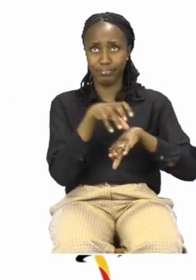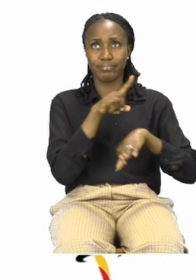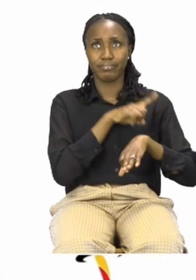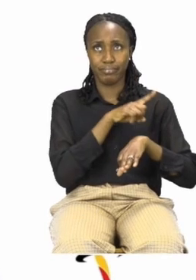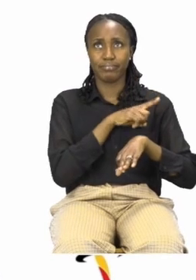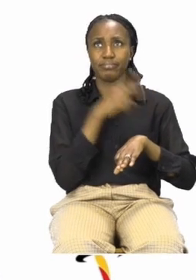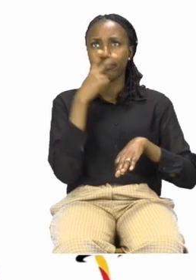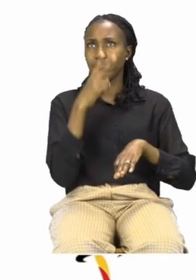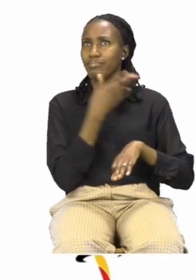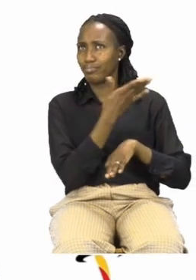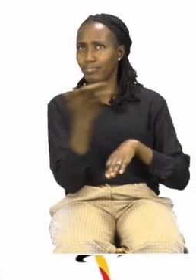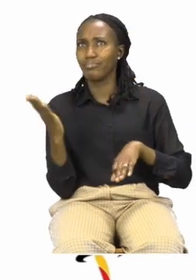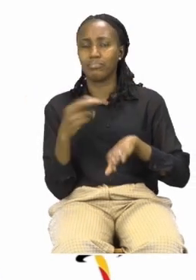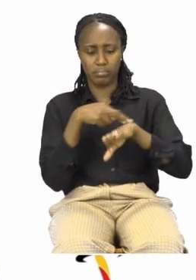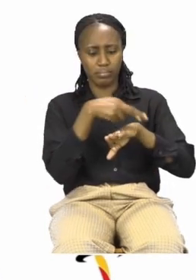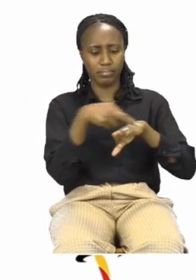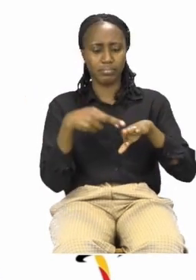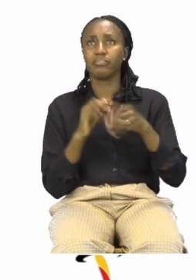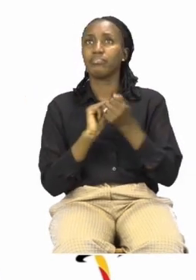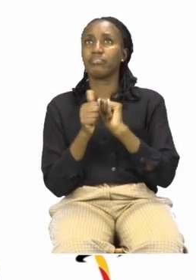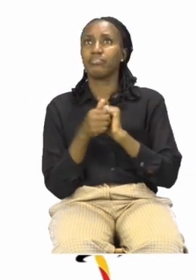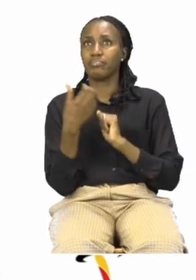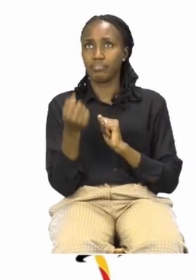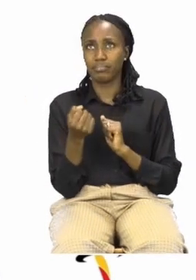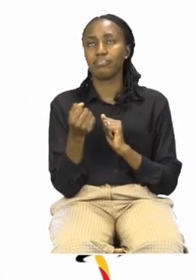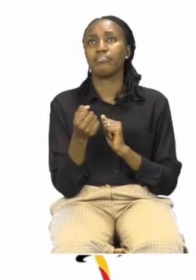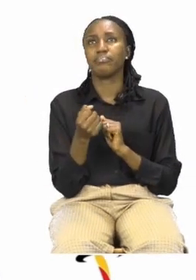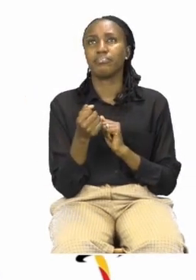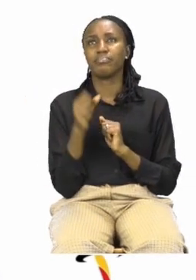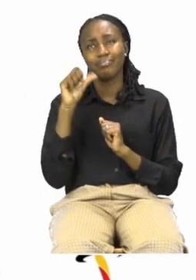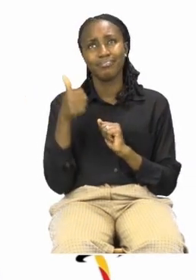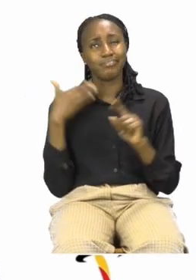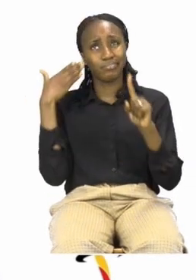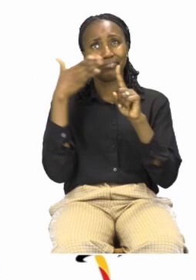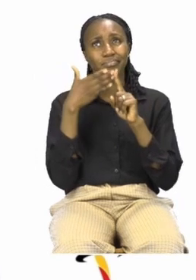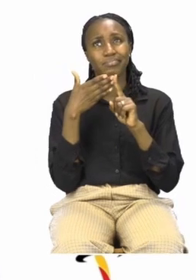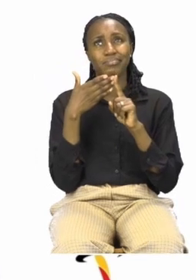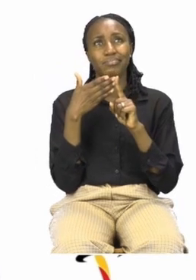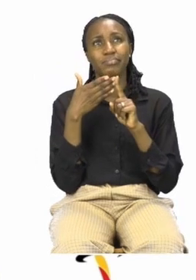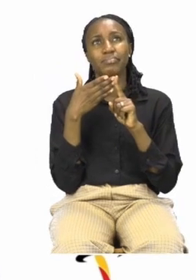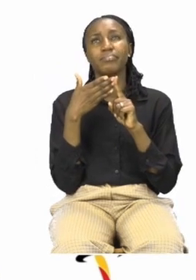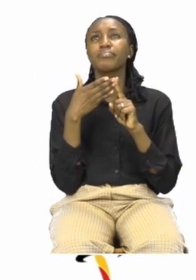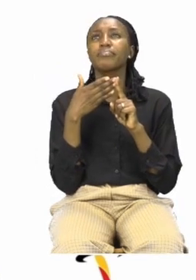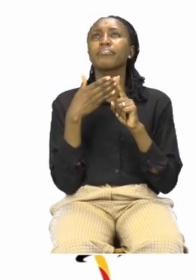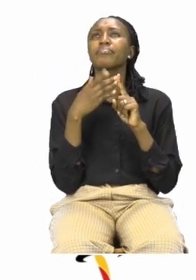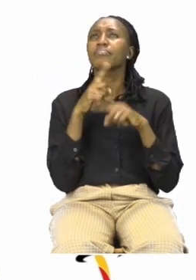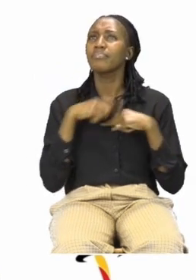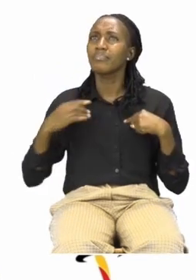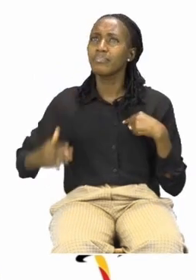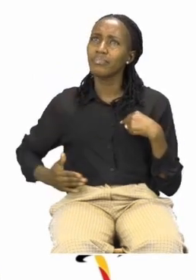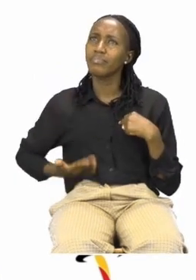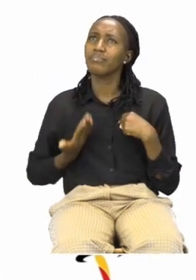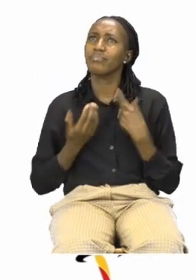ensure that at least we provide opportunities to many of our young ones. And also one of the areas is also about governance. We would like to ensure that our sports